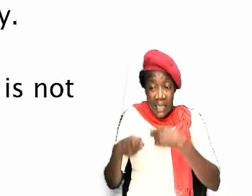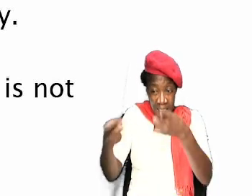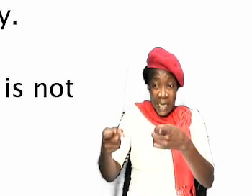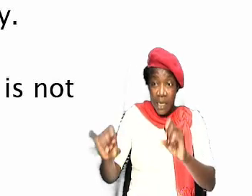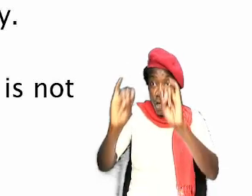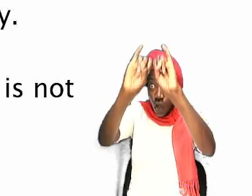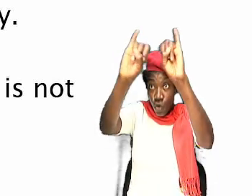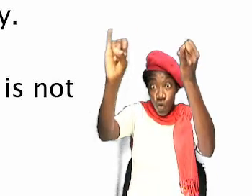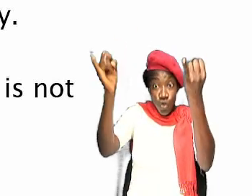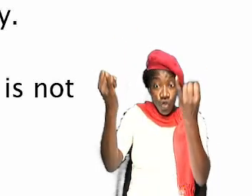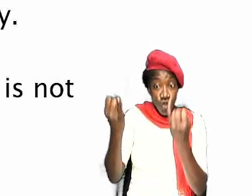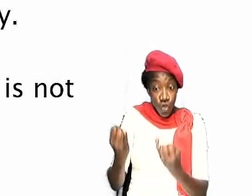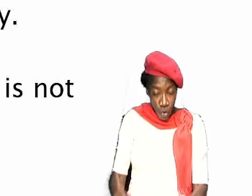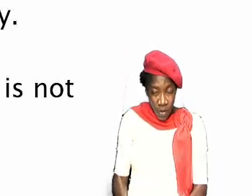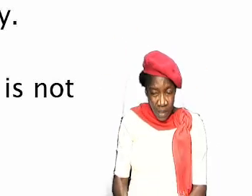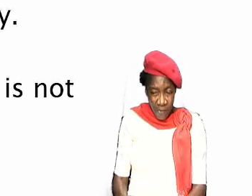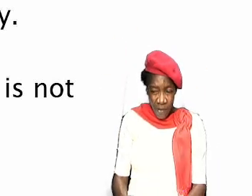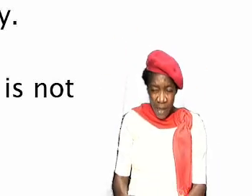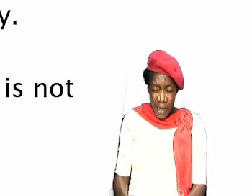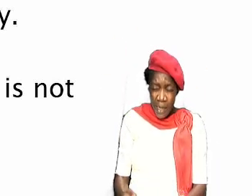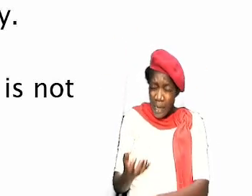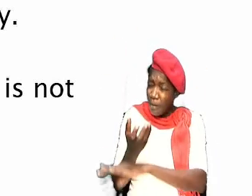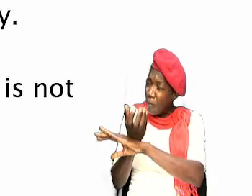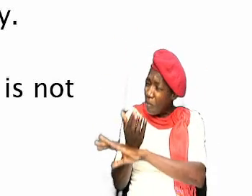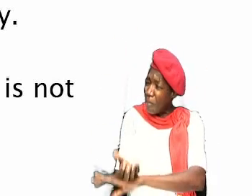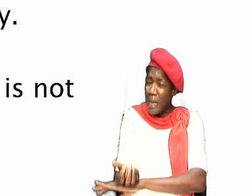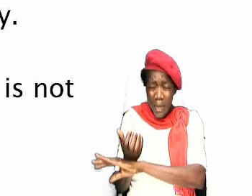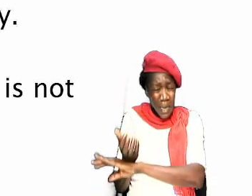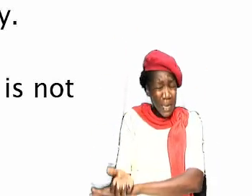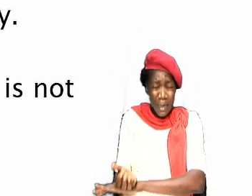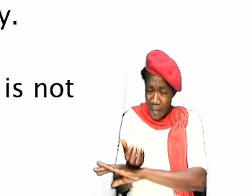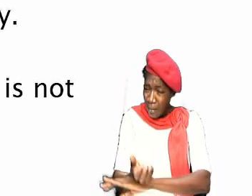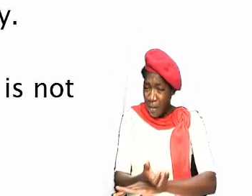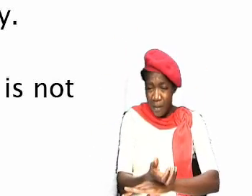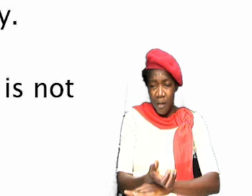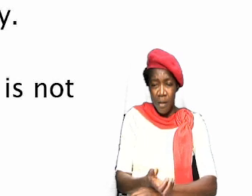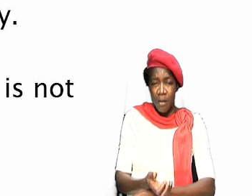it and to plead for it.